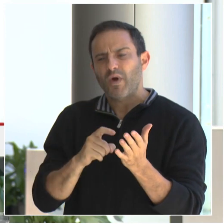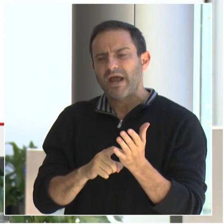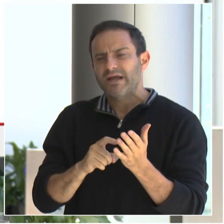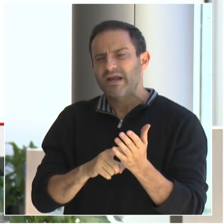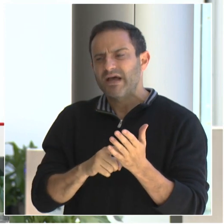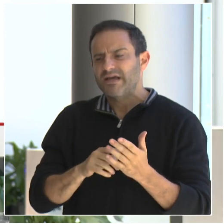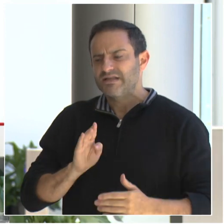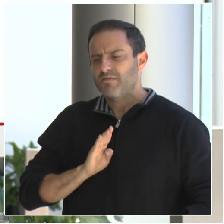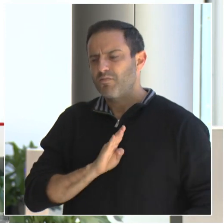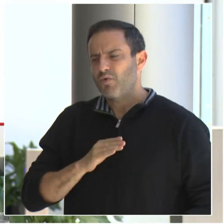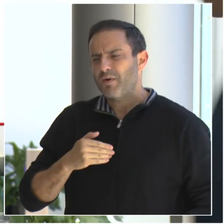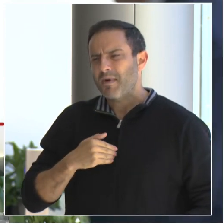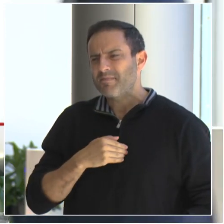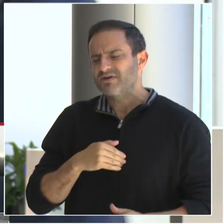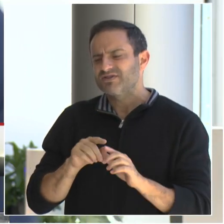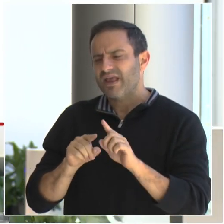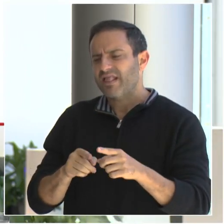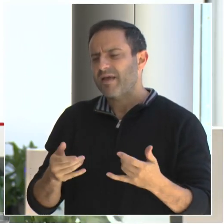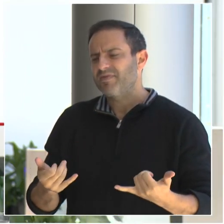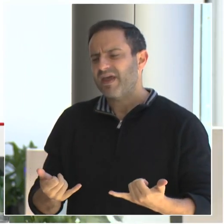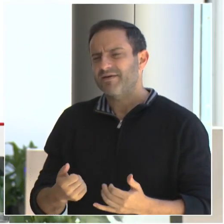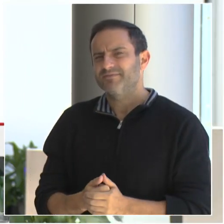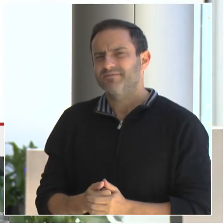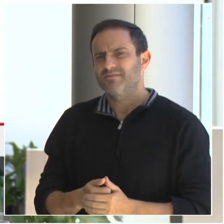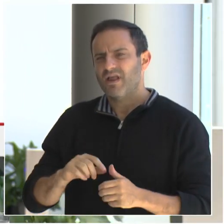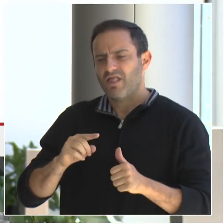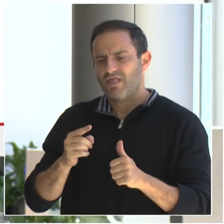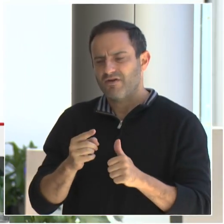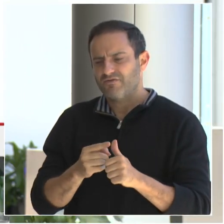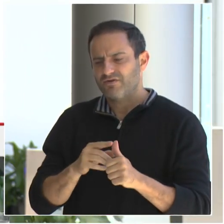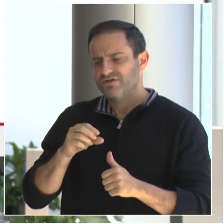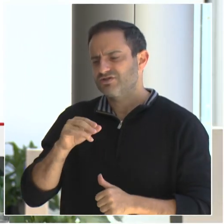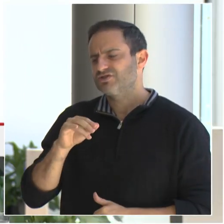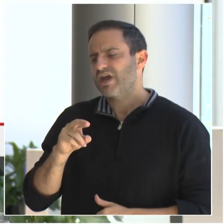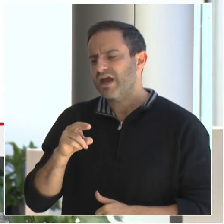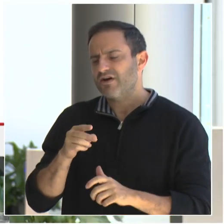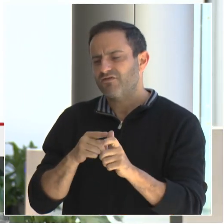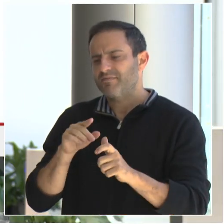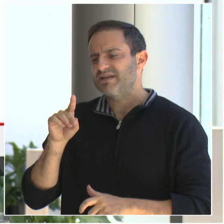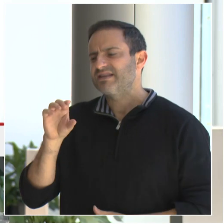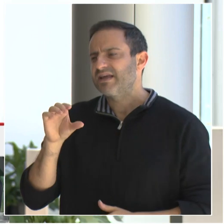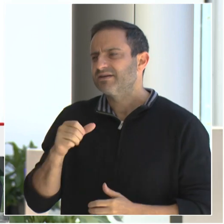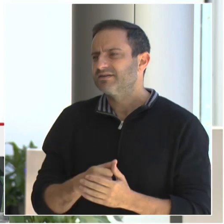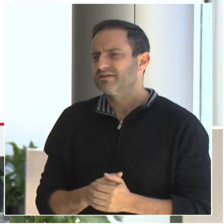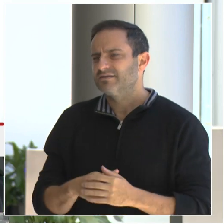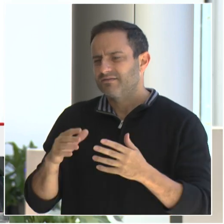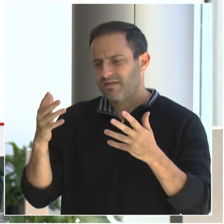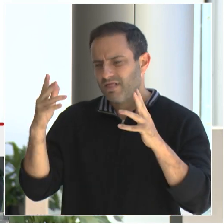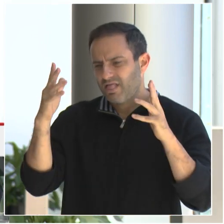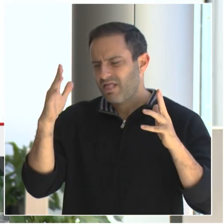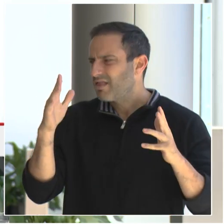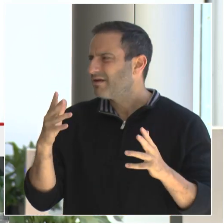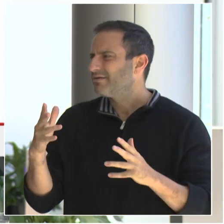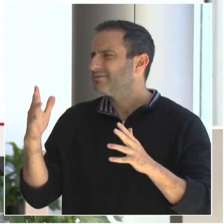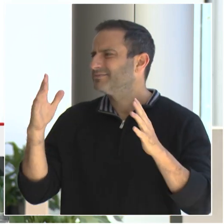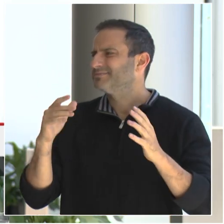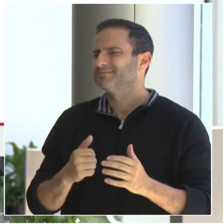who are in attendance here today. First Vice Chair Lucinda Babers of the District of Columbia.